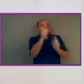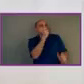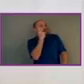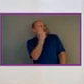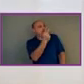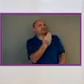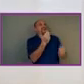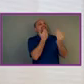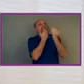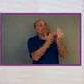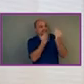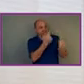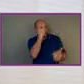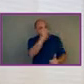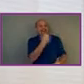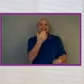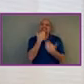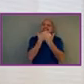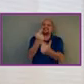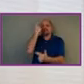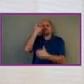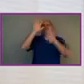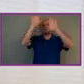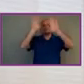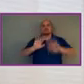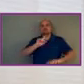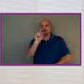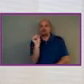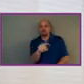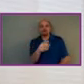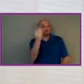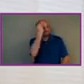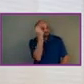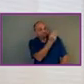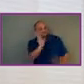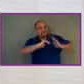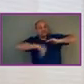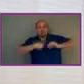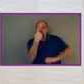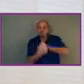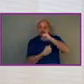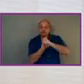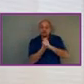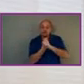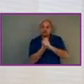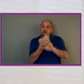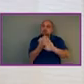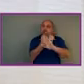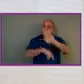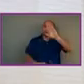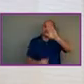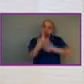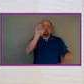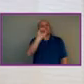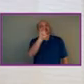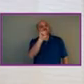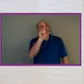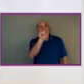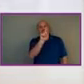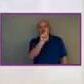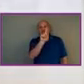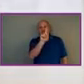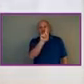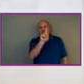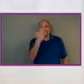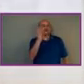watching, and thank you for those great questions. We are less than 1 year away from Lucy's October 2021 launch date.